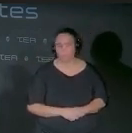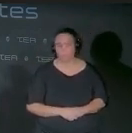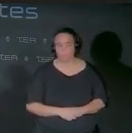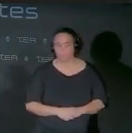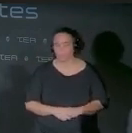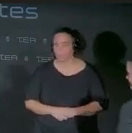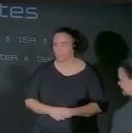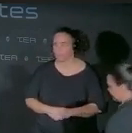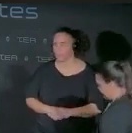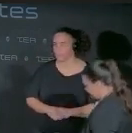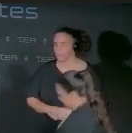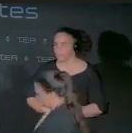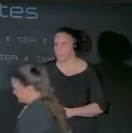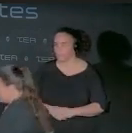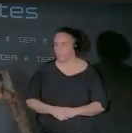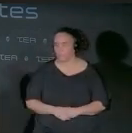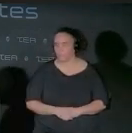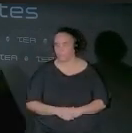Right here.